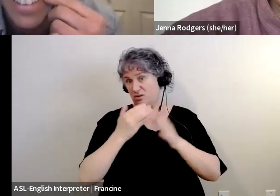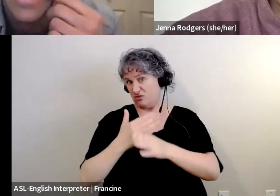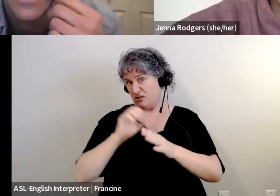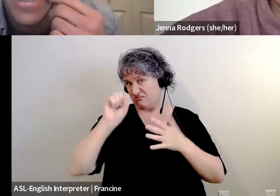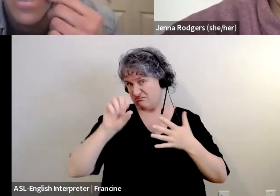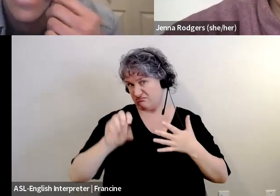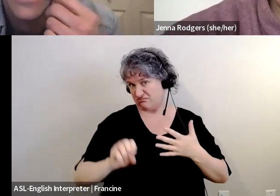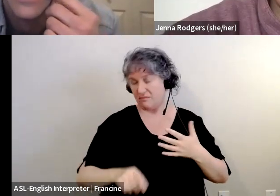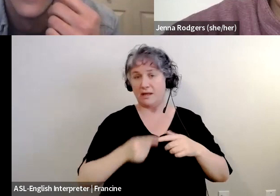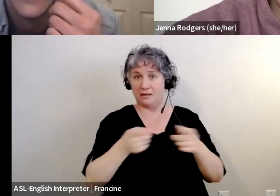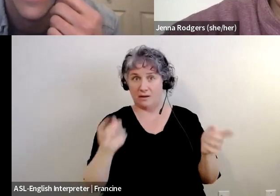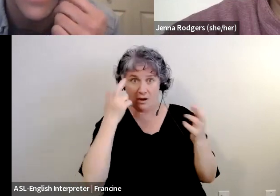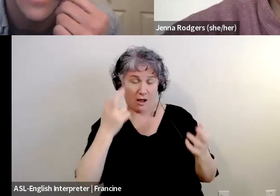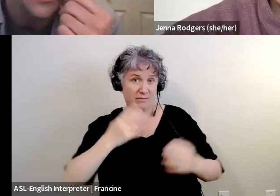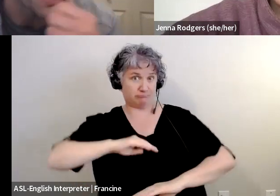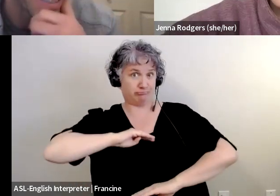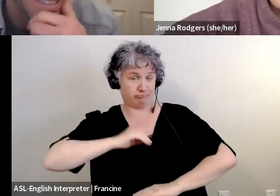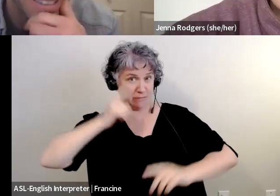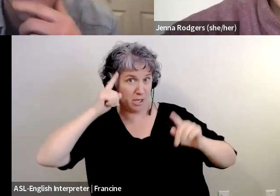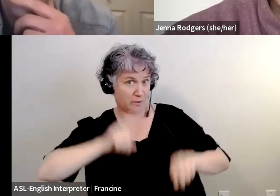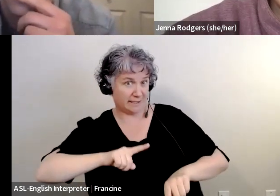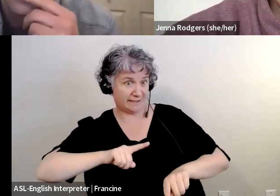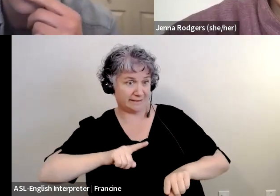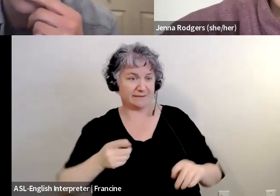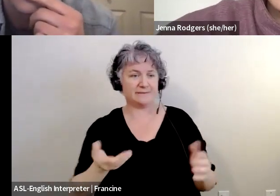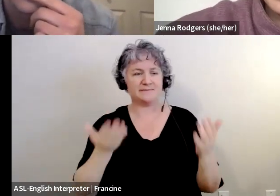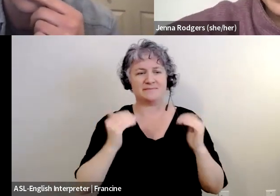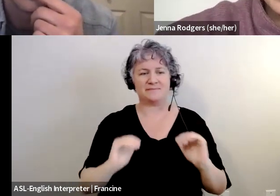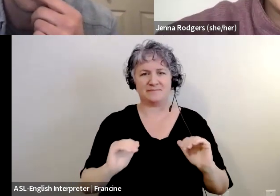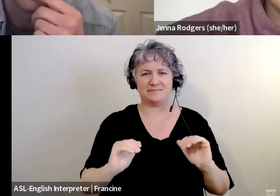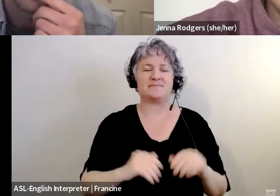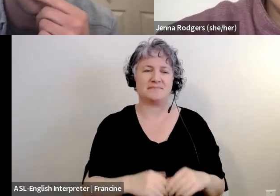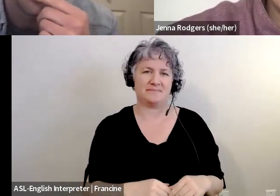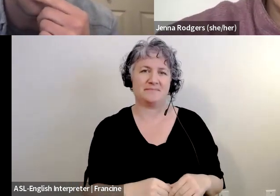well. All right, so we can go to the next slide.